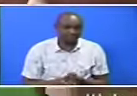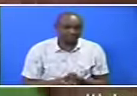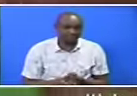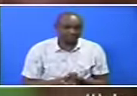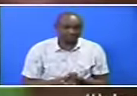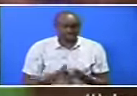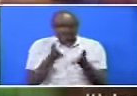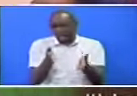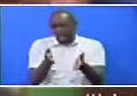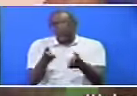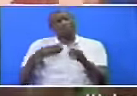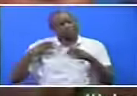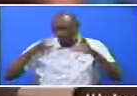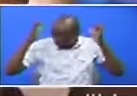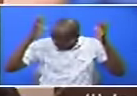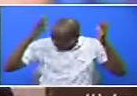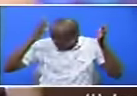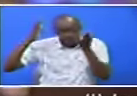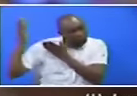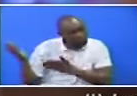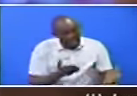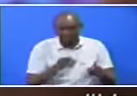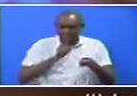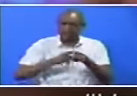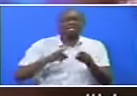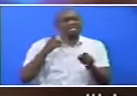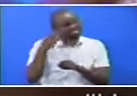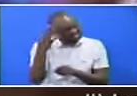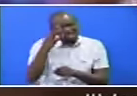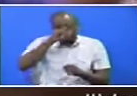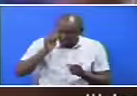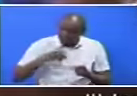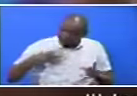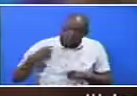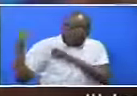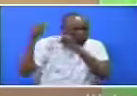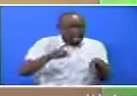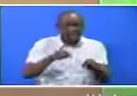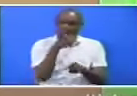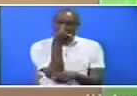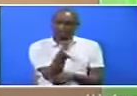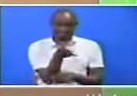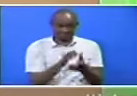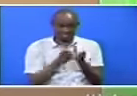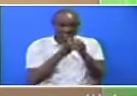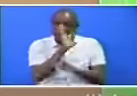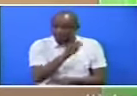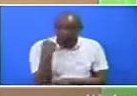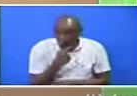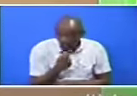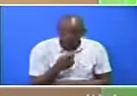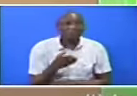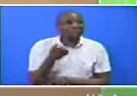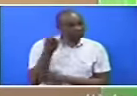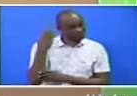A rousing welcome for a man receiving endorsement from more than 3,000 delegates of a party whose leader at one point